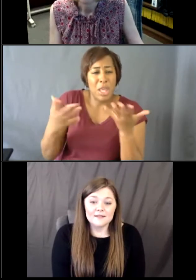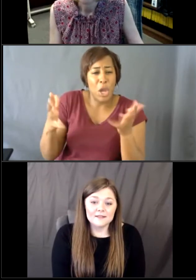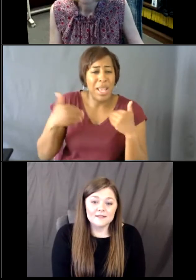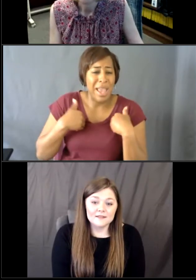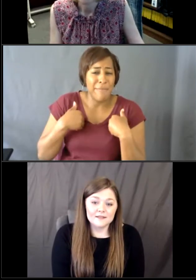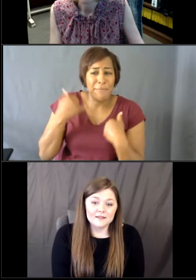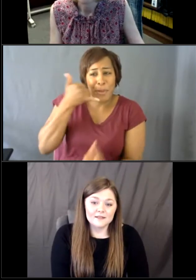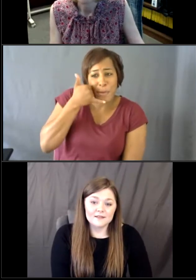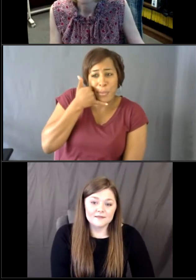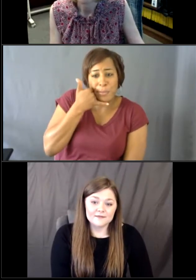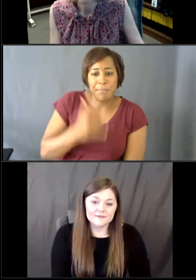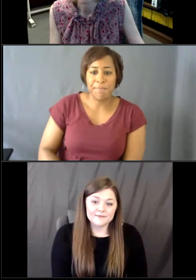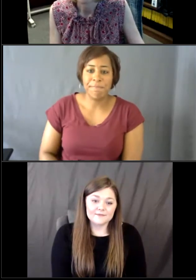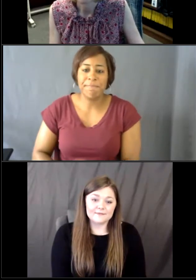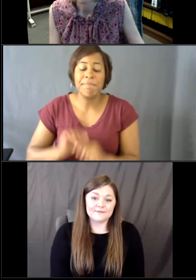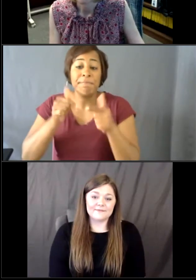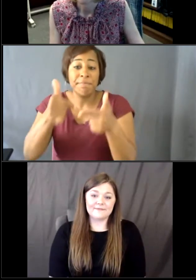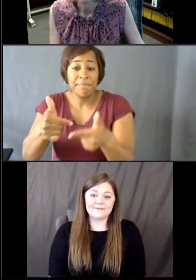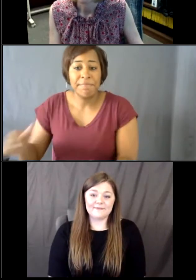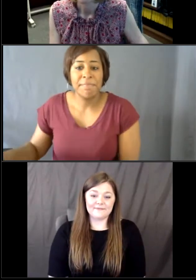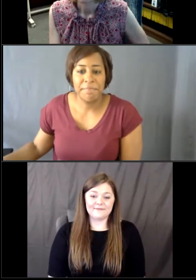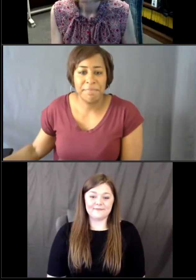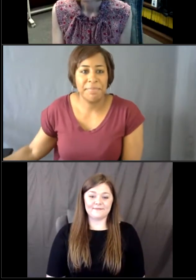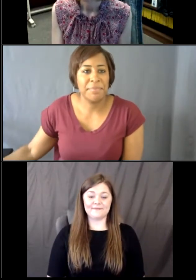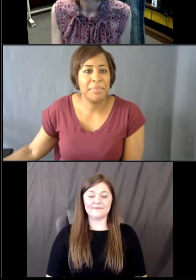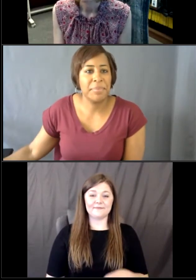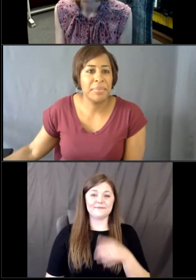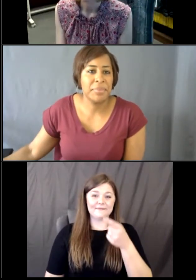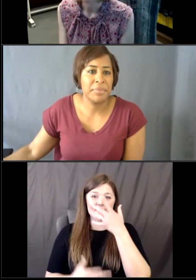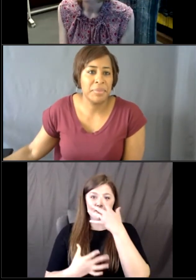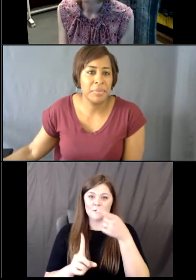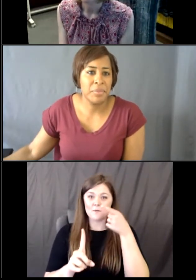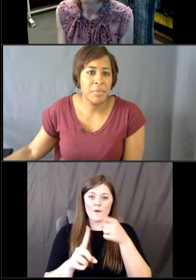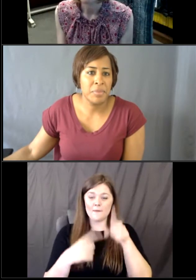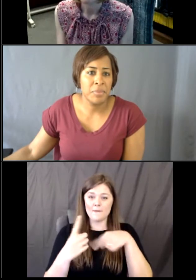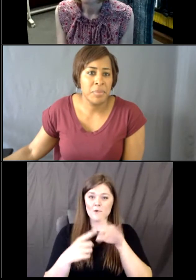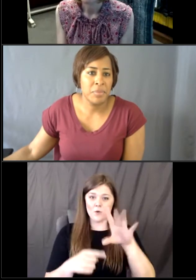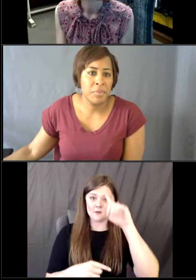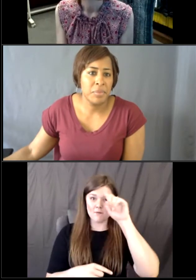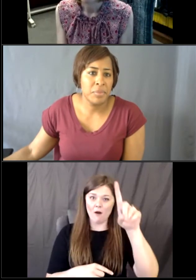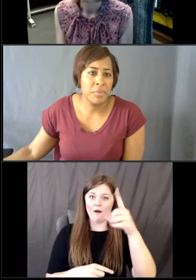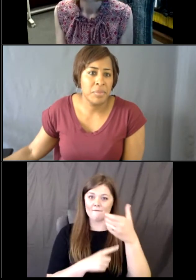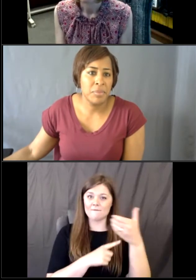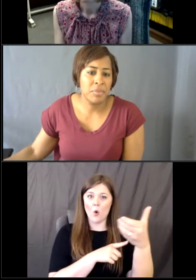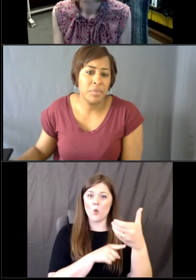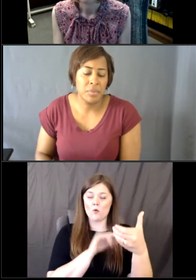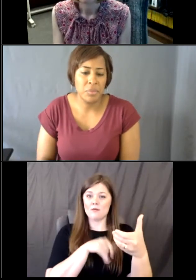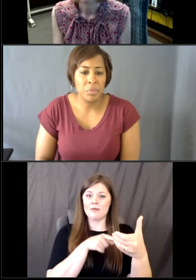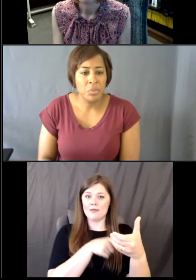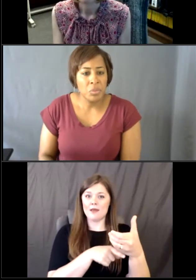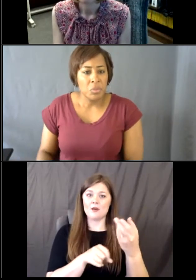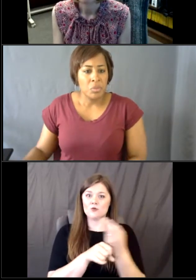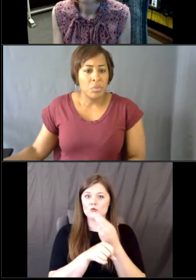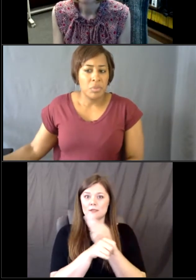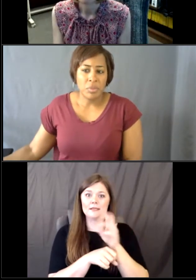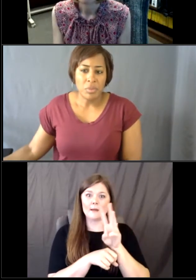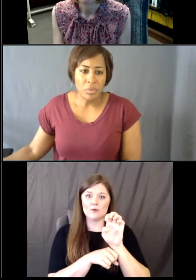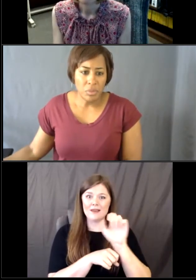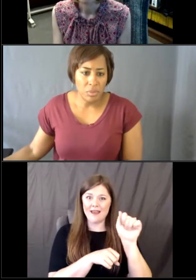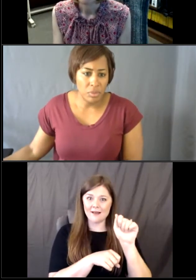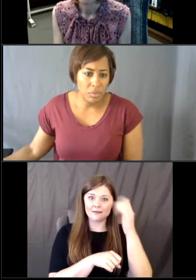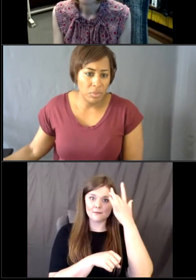An interesting point too about smartphone usage with the advent of wireless emergency alerts, WEA alerts,